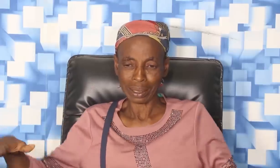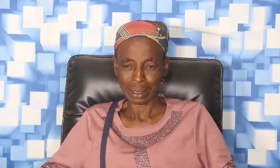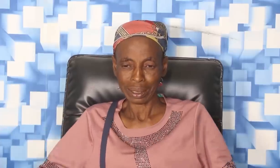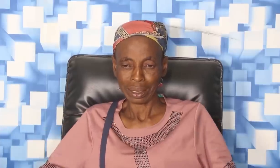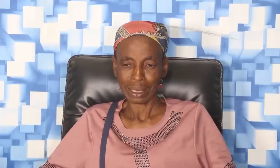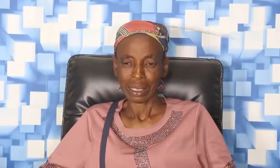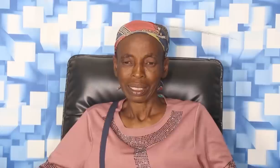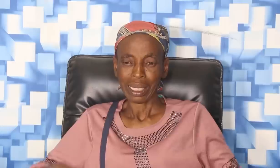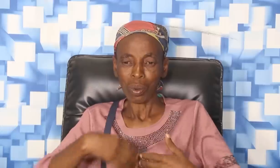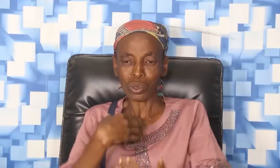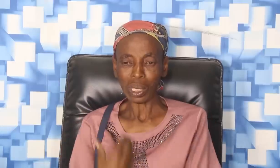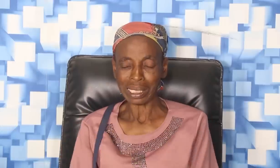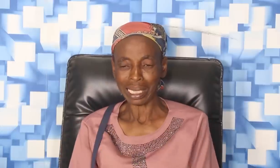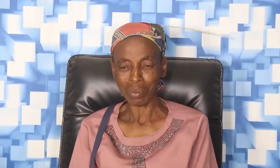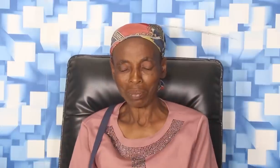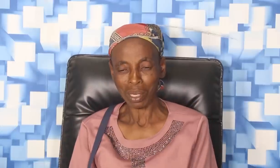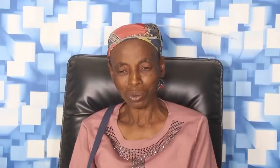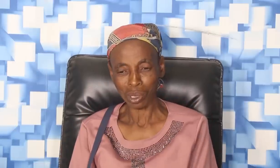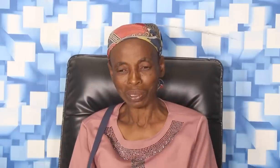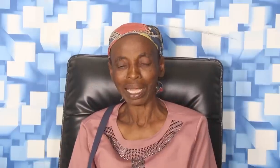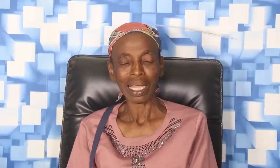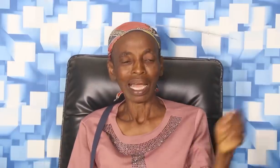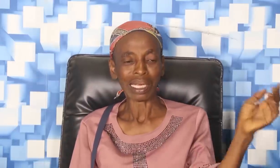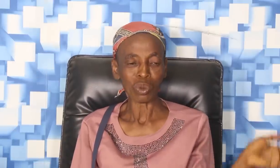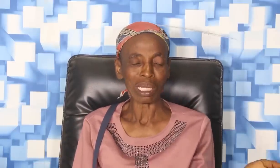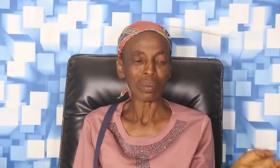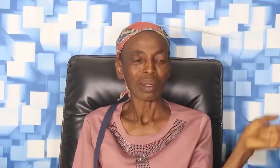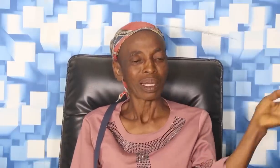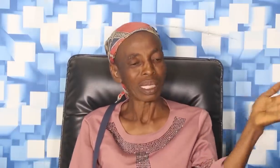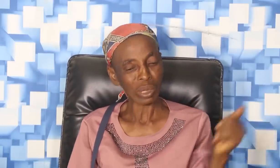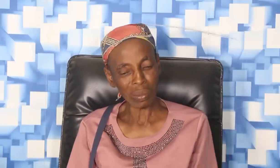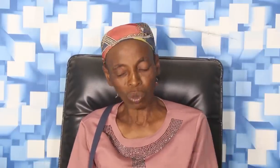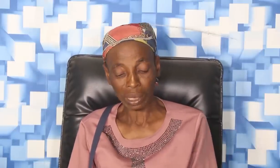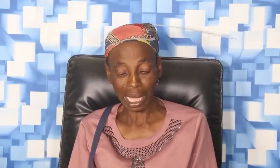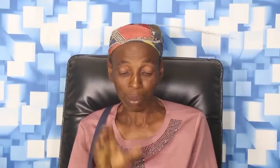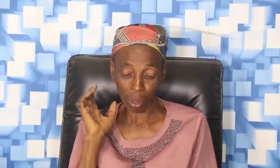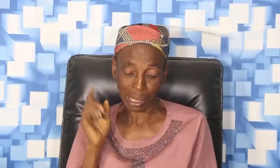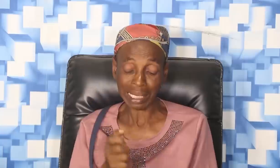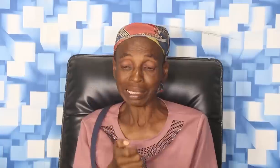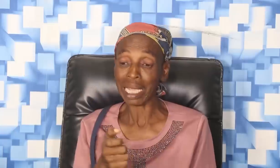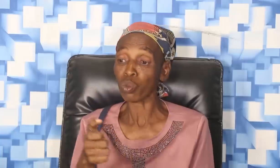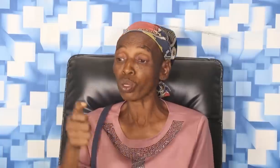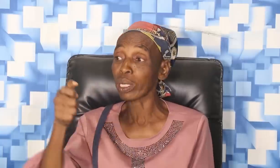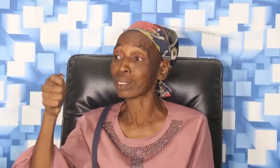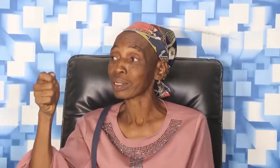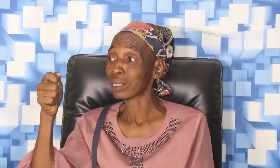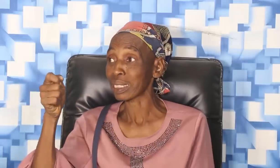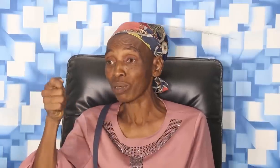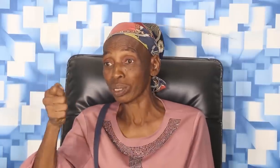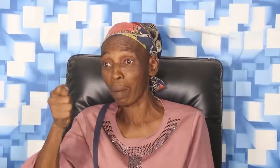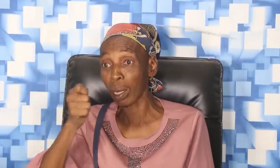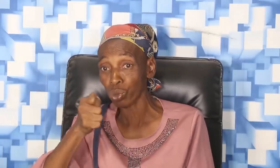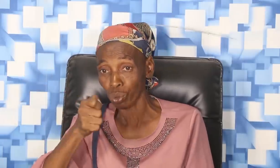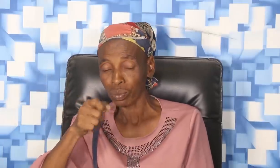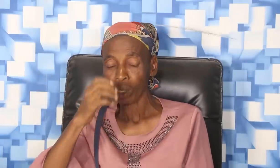swollen. I was swollen and I went back to the hospital. And I told them they should give me the water I brought. And there's one oil they